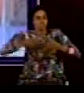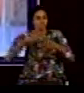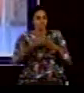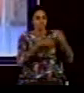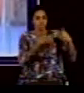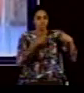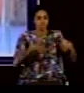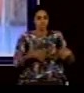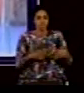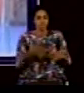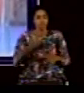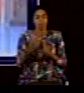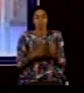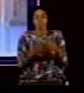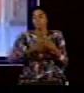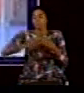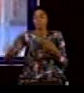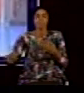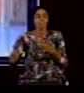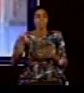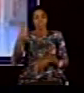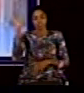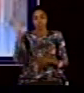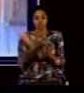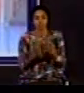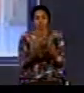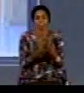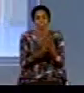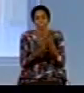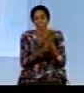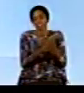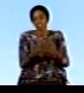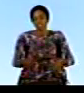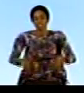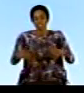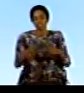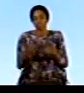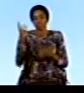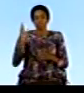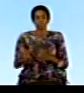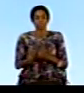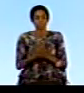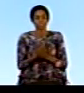said, praise the living God.